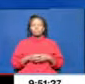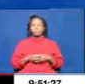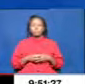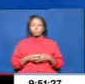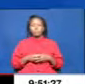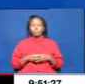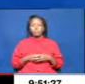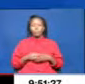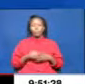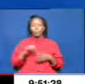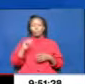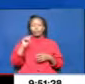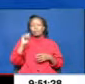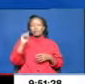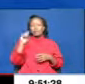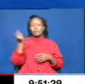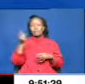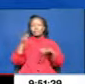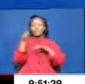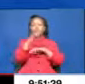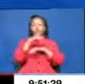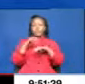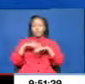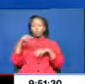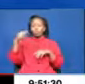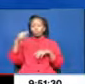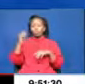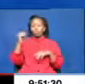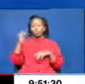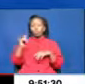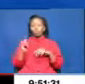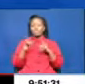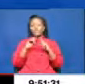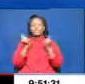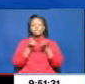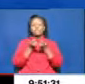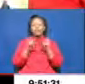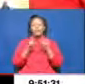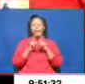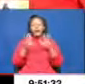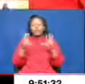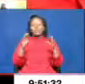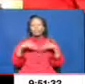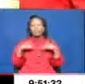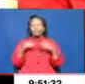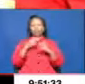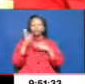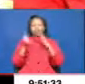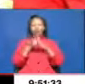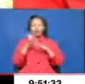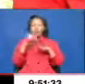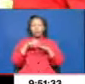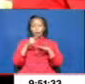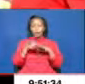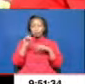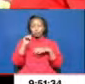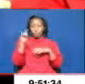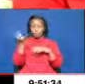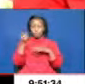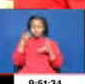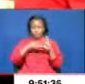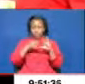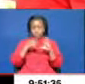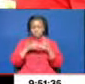Kenya National Hockey Team head coach Jacqueline Mwangi has welcomed the receiving of the reallocated place to Kenya to participate in this